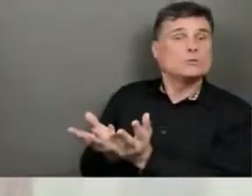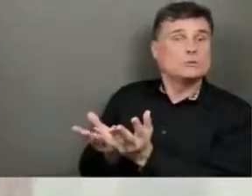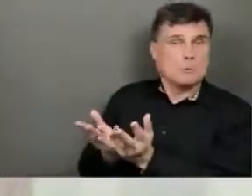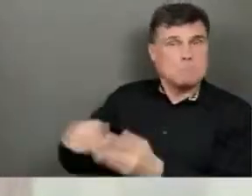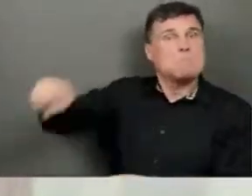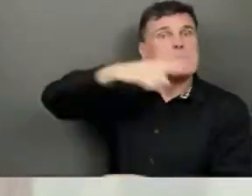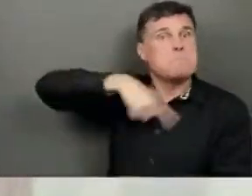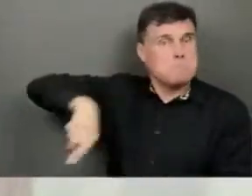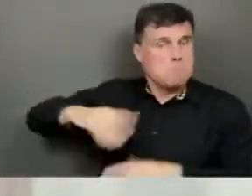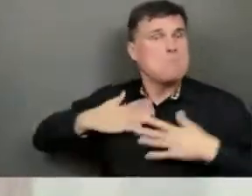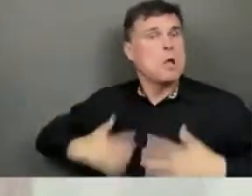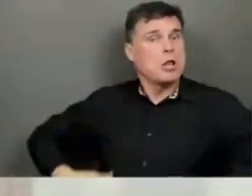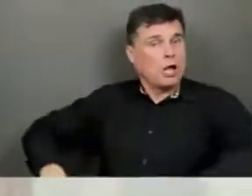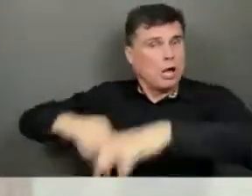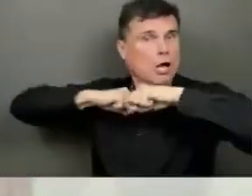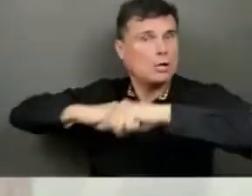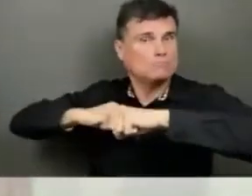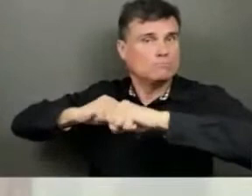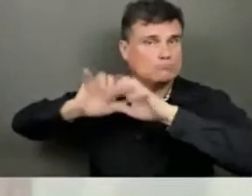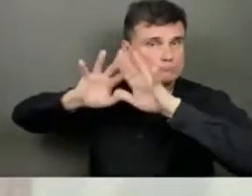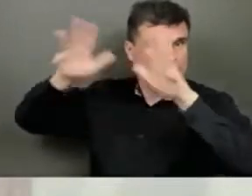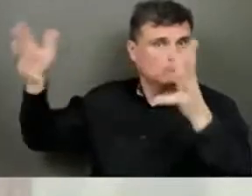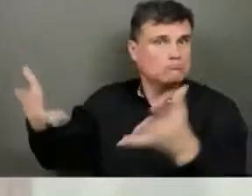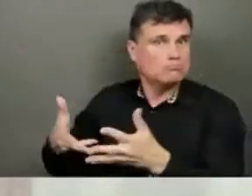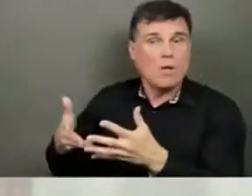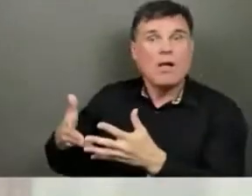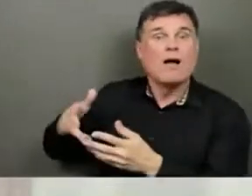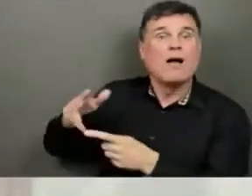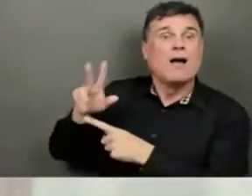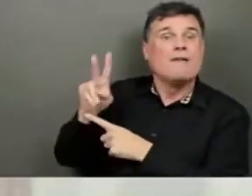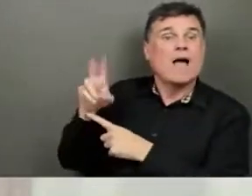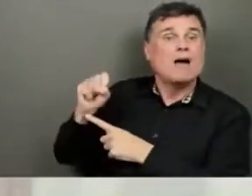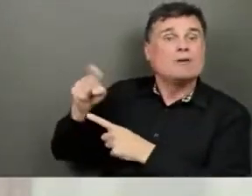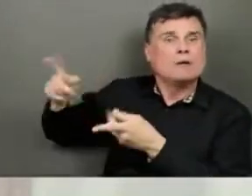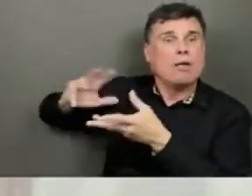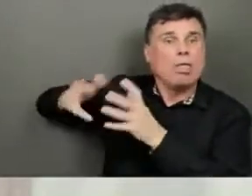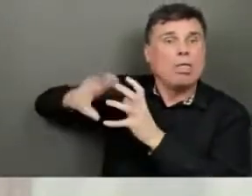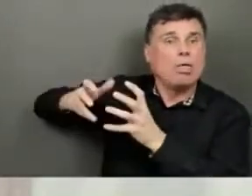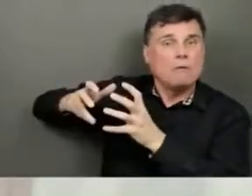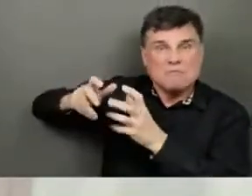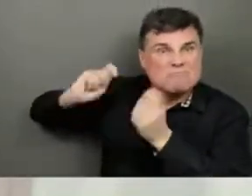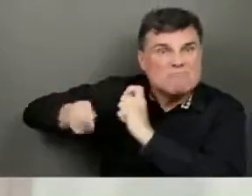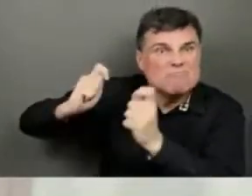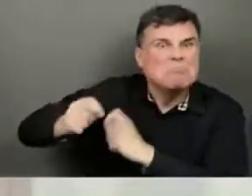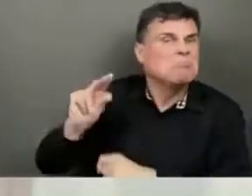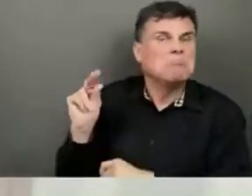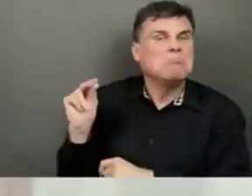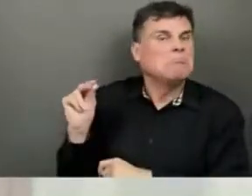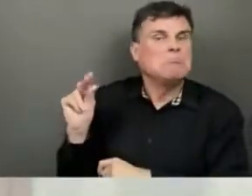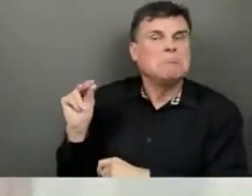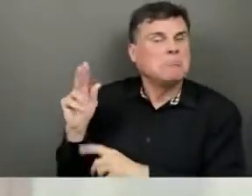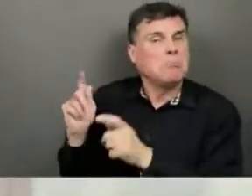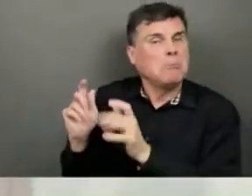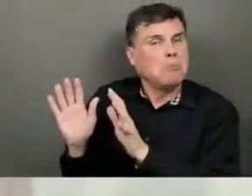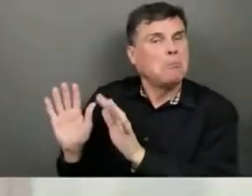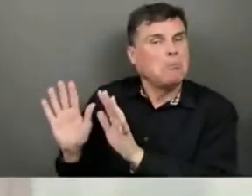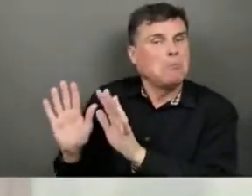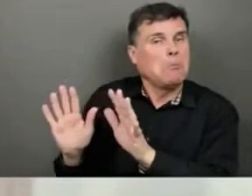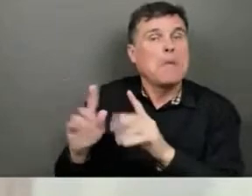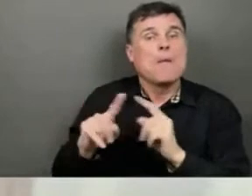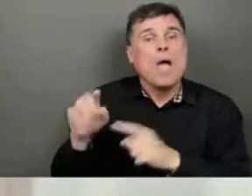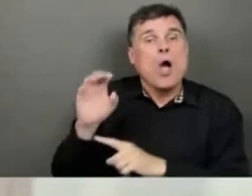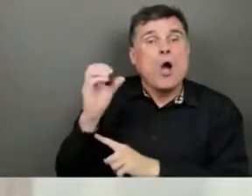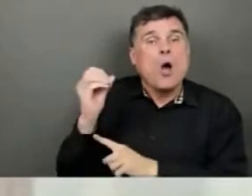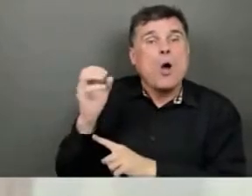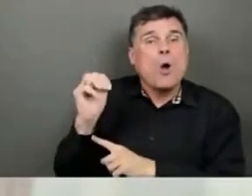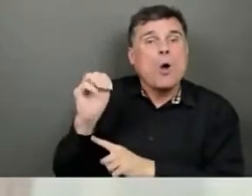we have no protection, but much more likely to have more variants of what we're seeing circulating now. And I believe